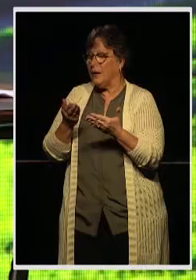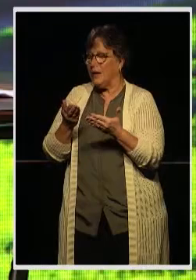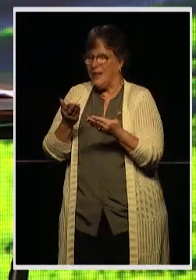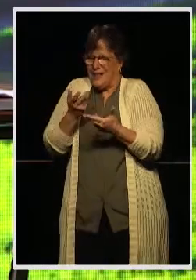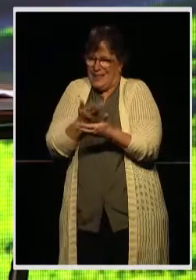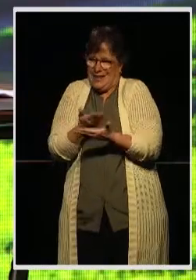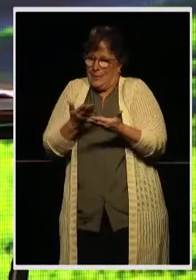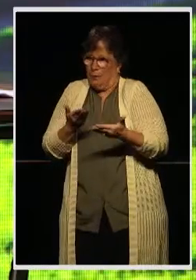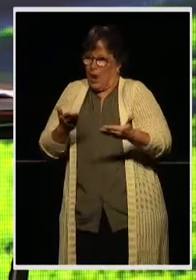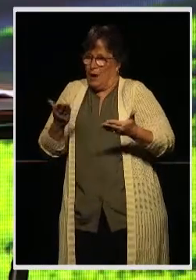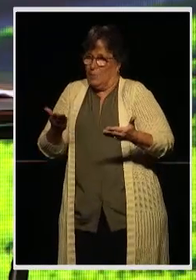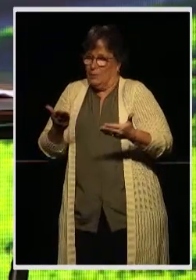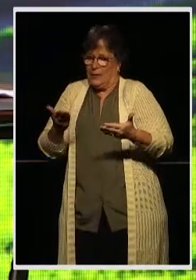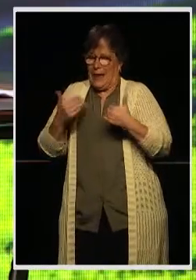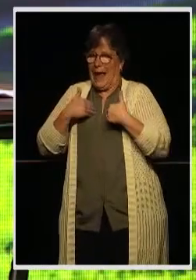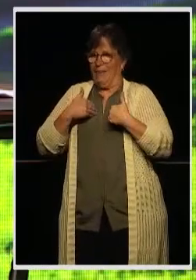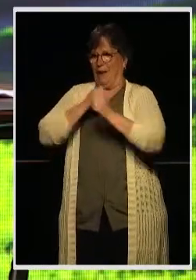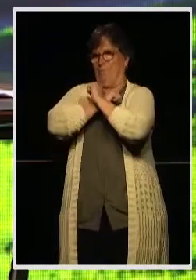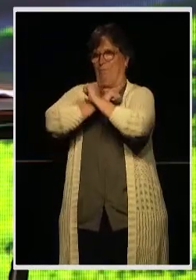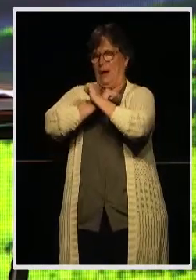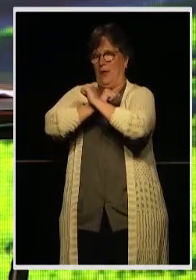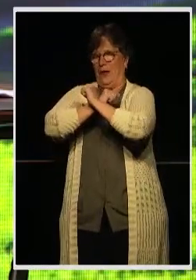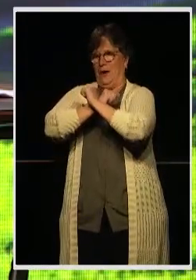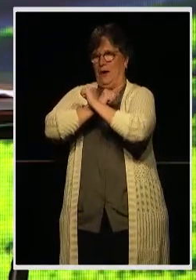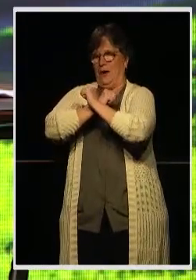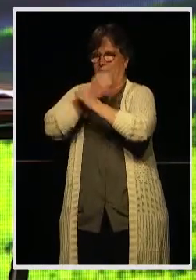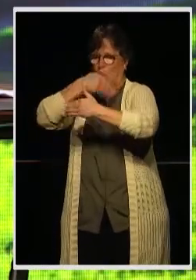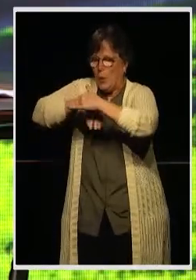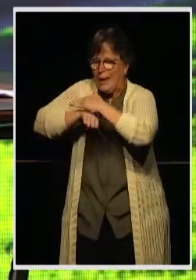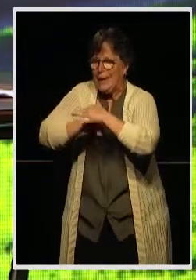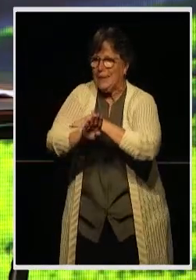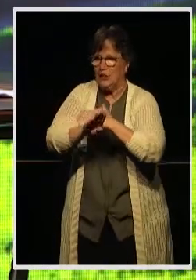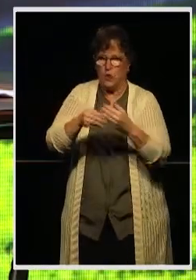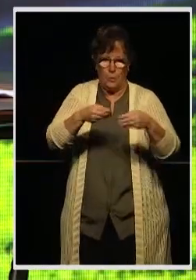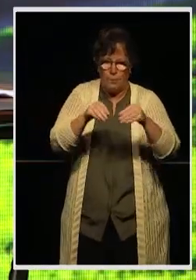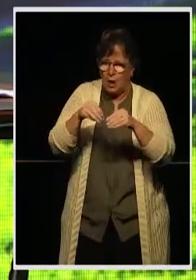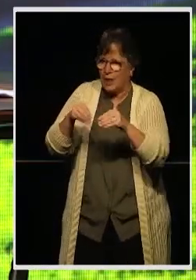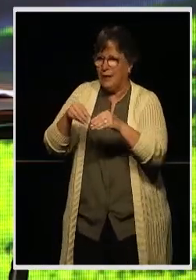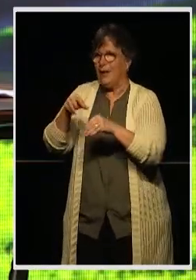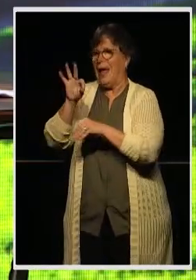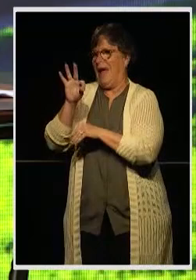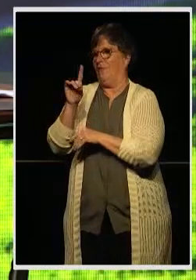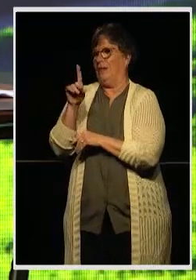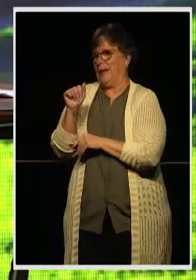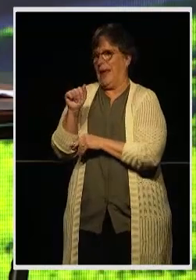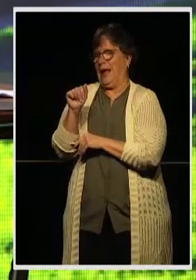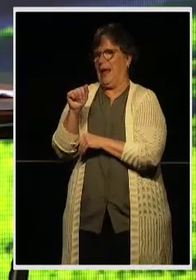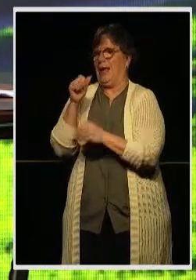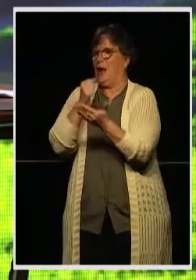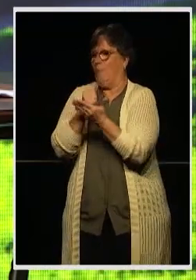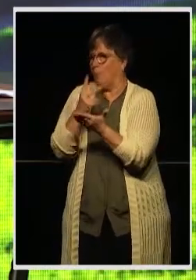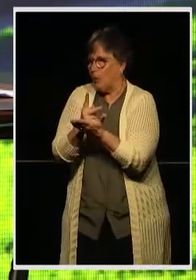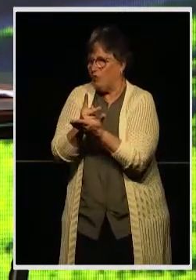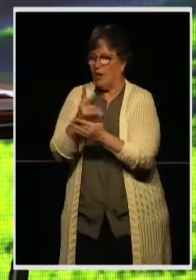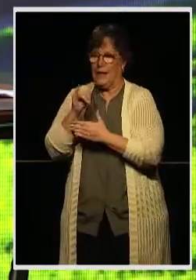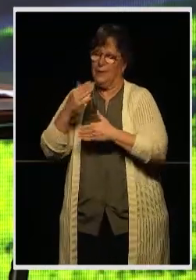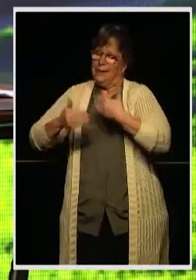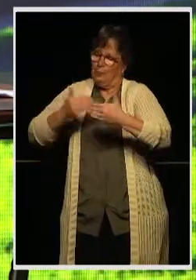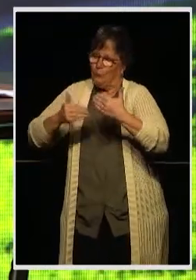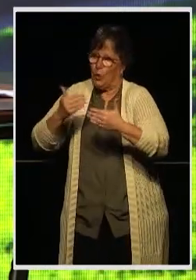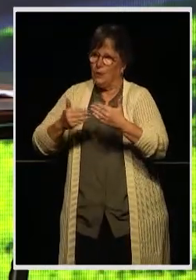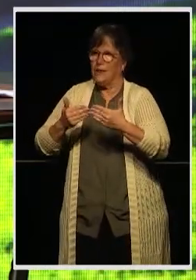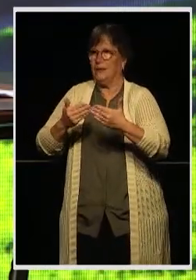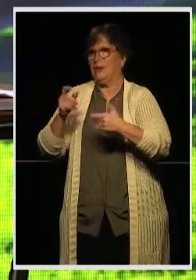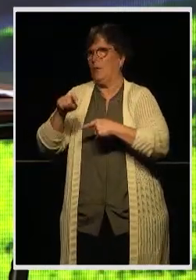huge barrier of getting to the market. They need to get through FDA approval. And right now, that is a process that would take about